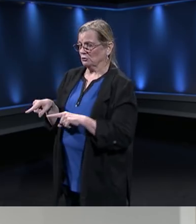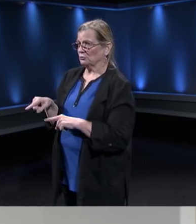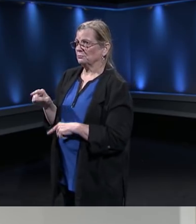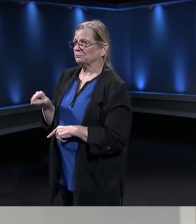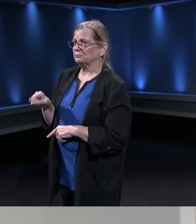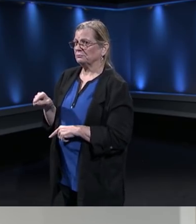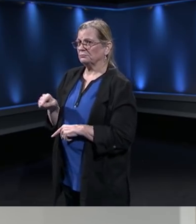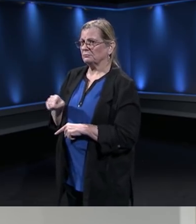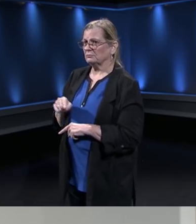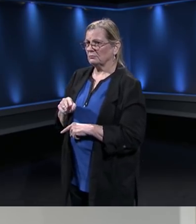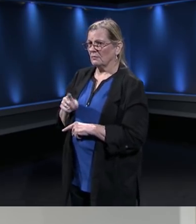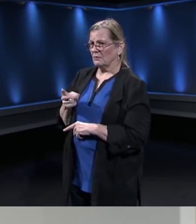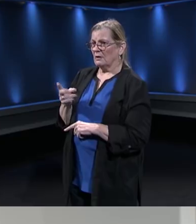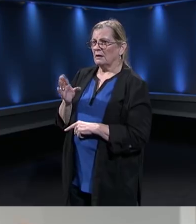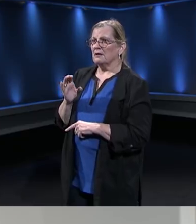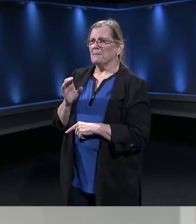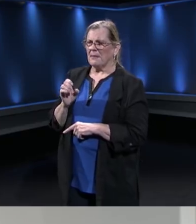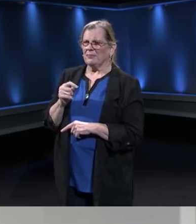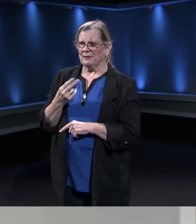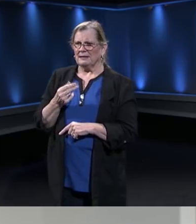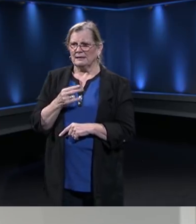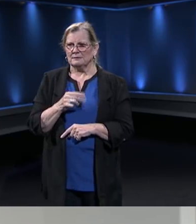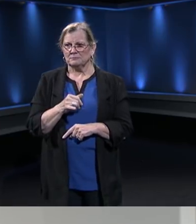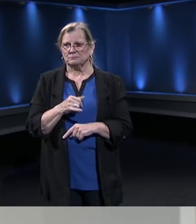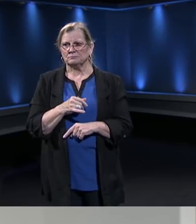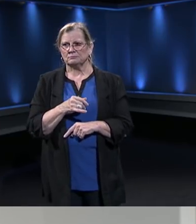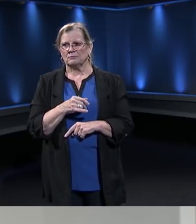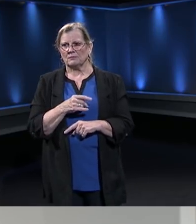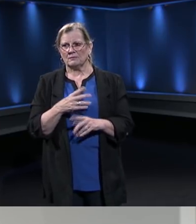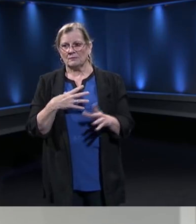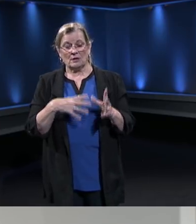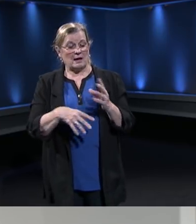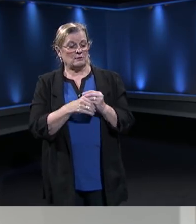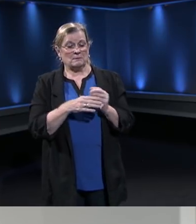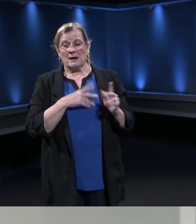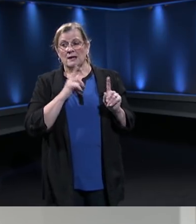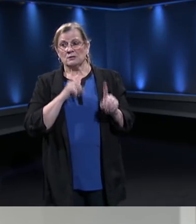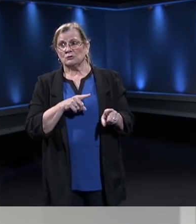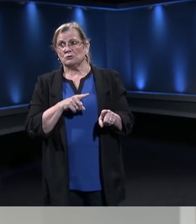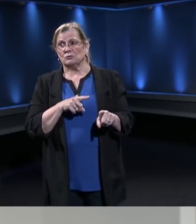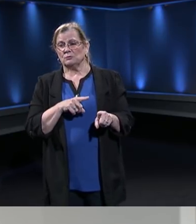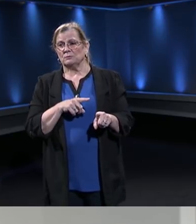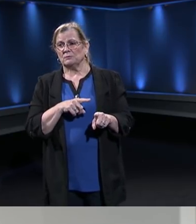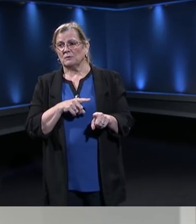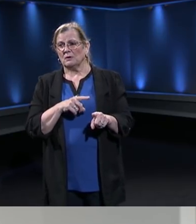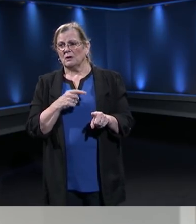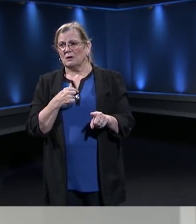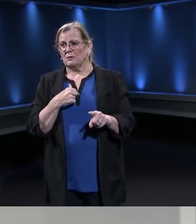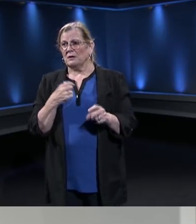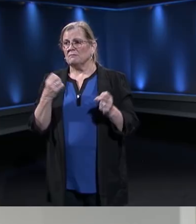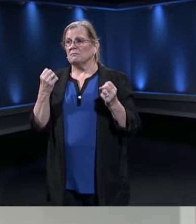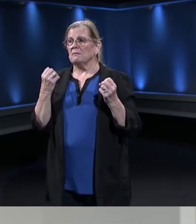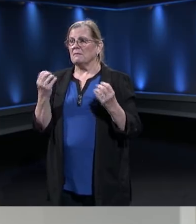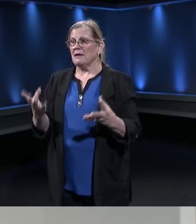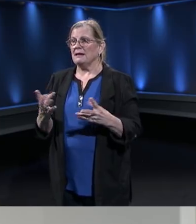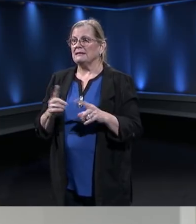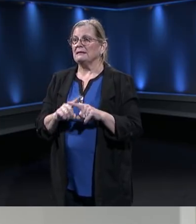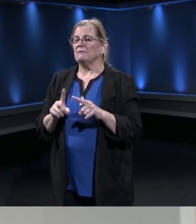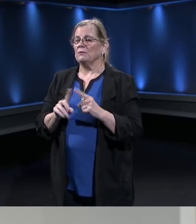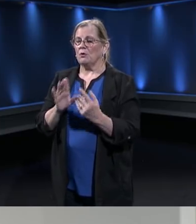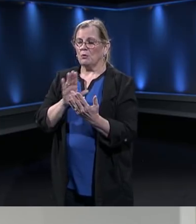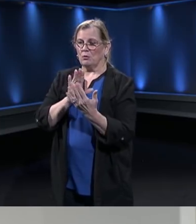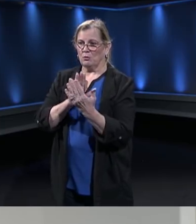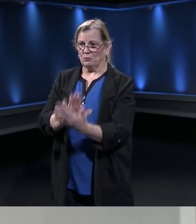answer. Or wants to add to my answer. We have a host of different approaches to provide for